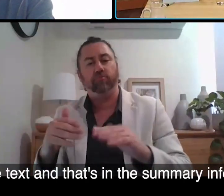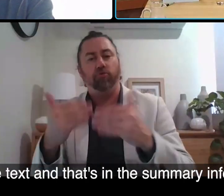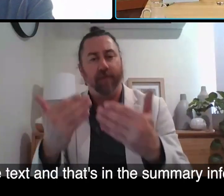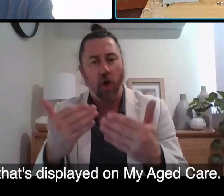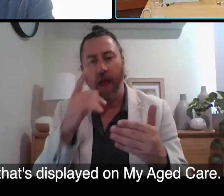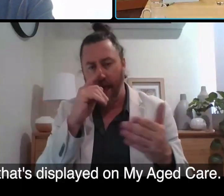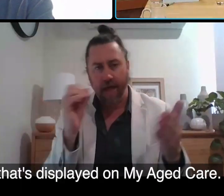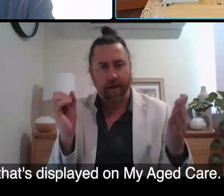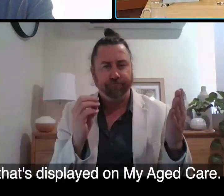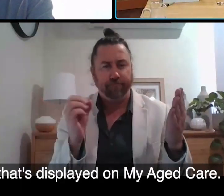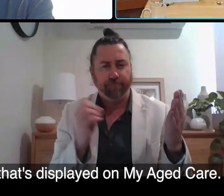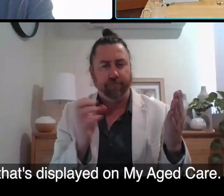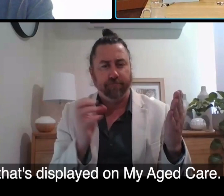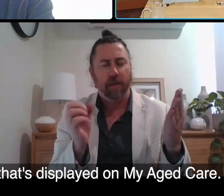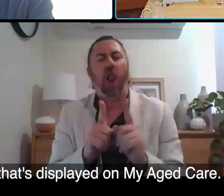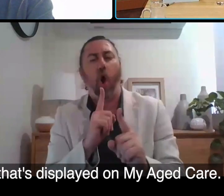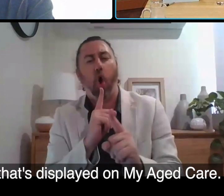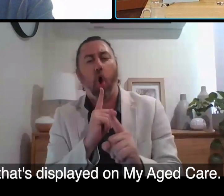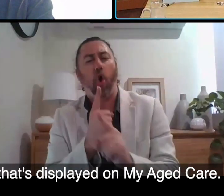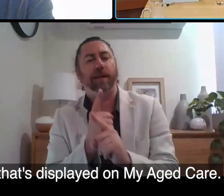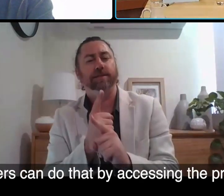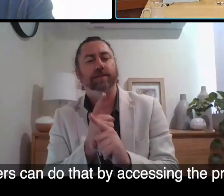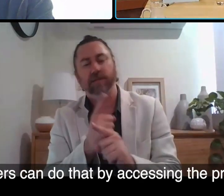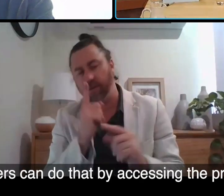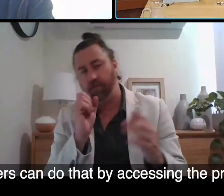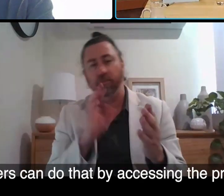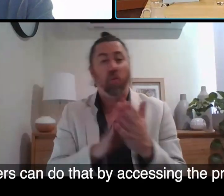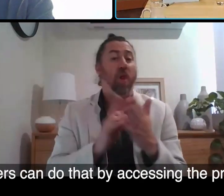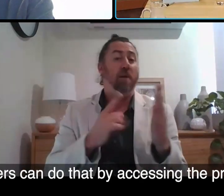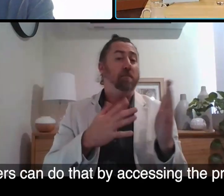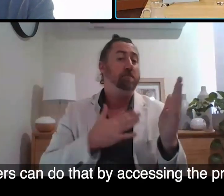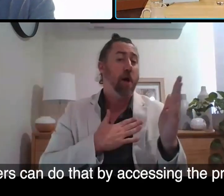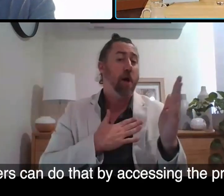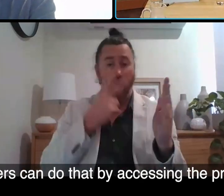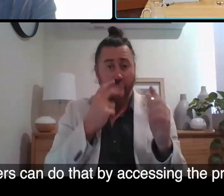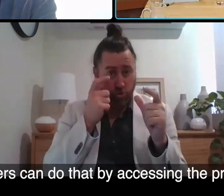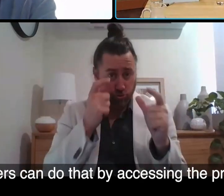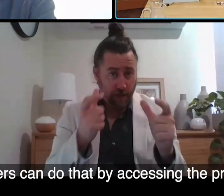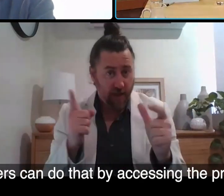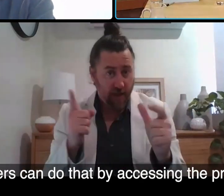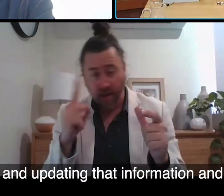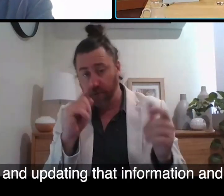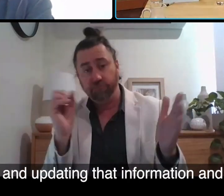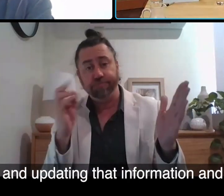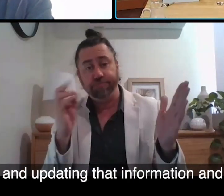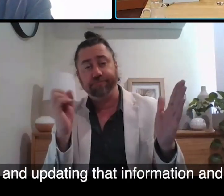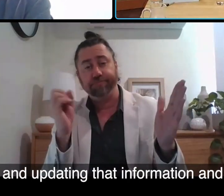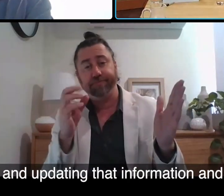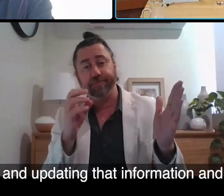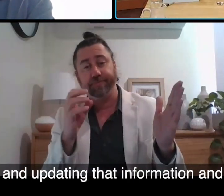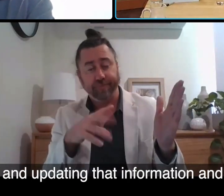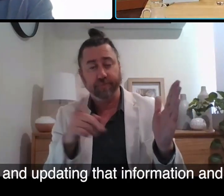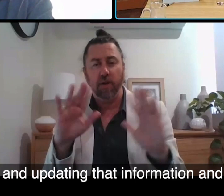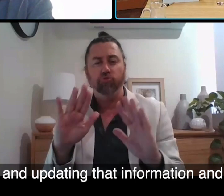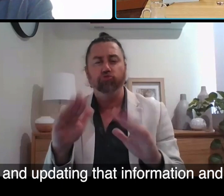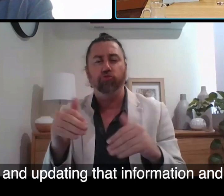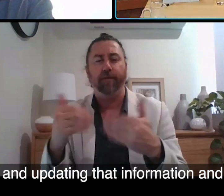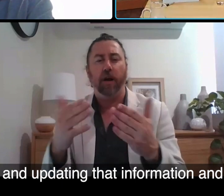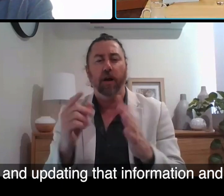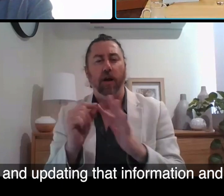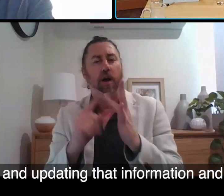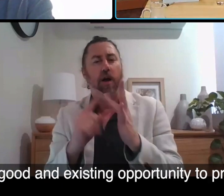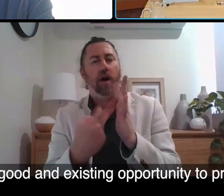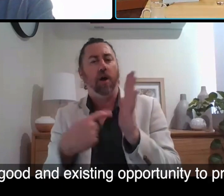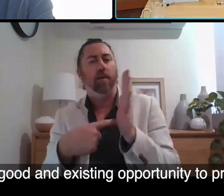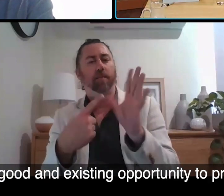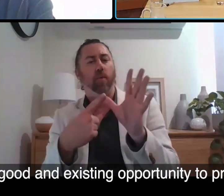summary information that's displayed on My Aged Care. Providers can do that by accessing the provider portal and updating that